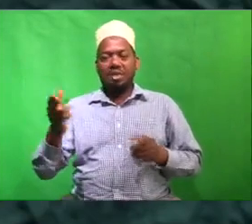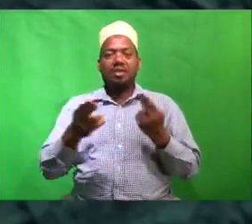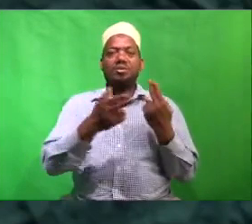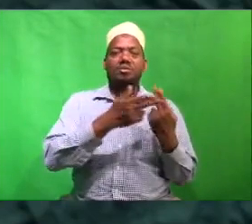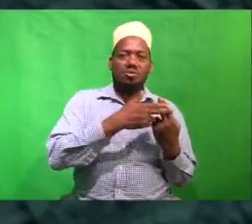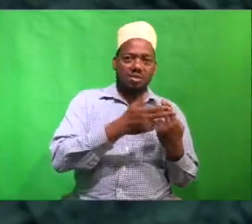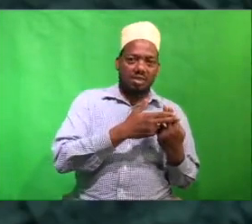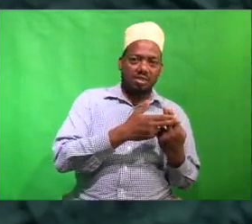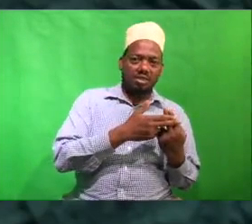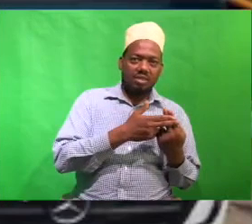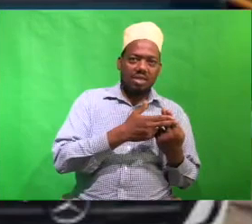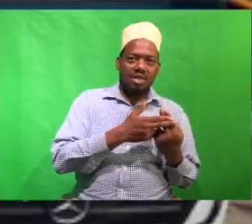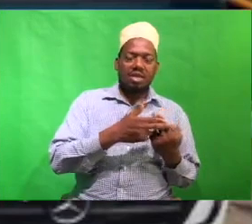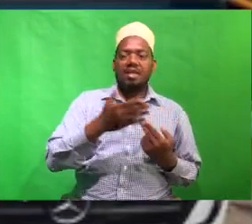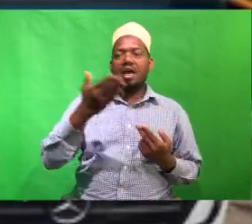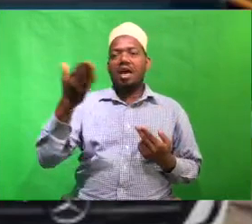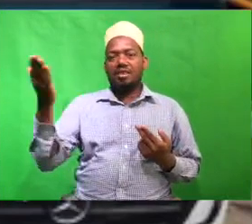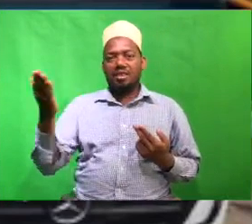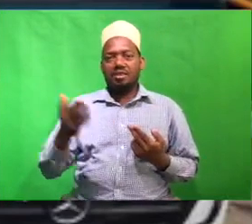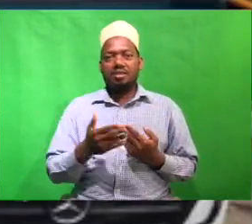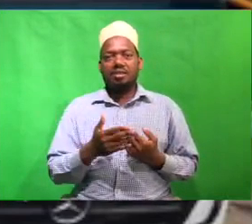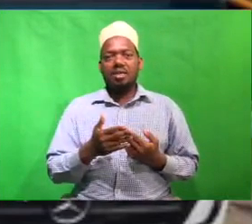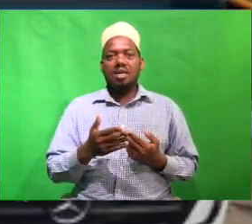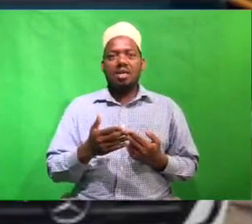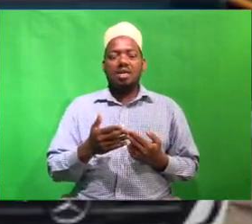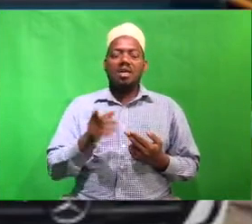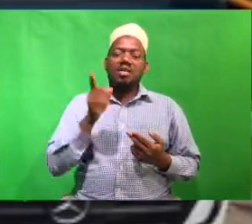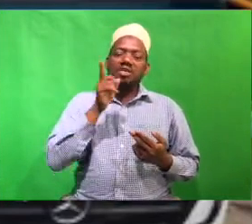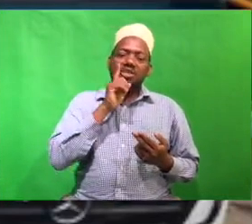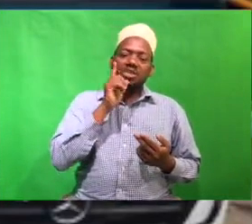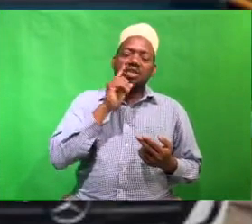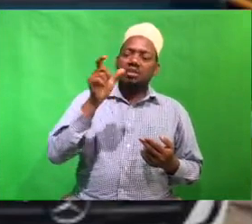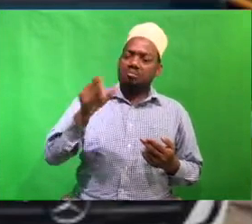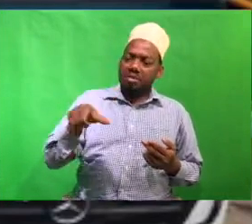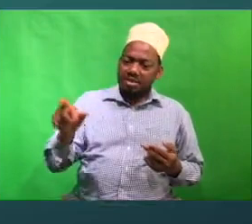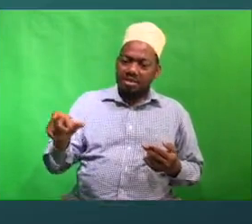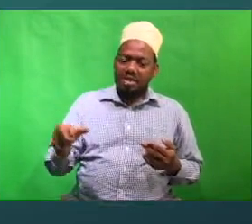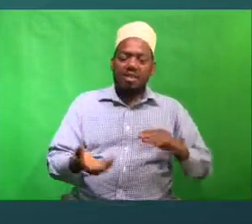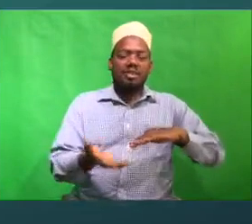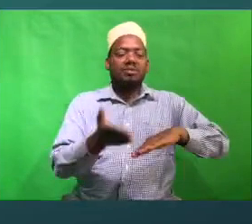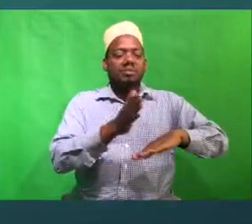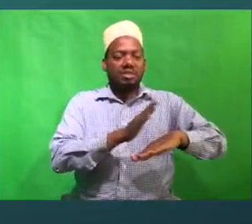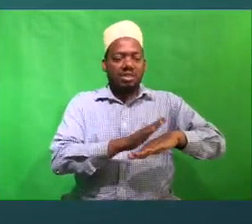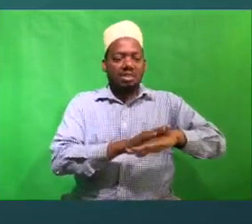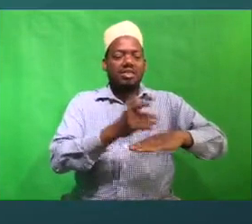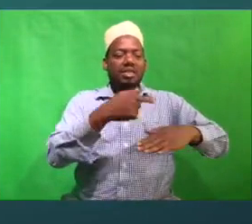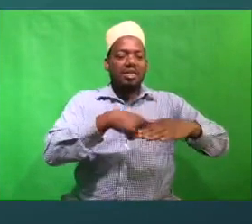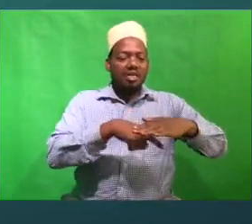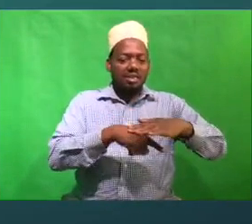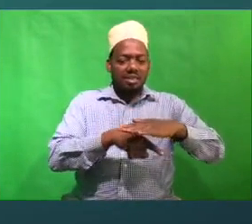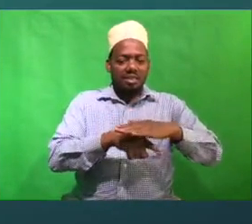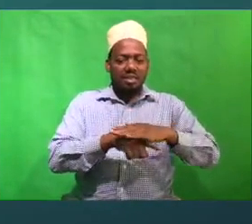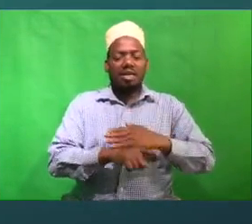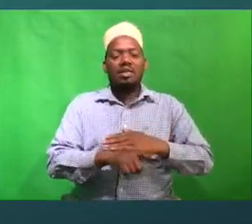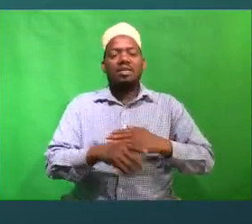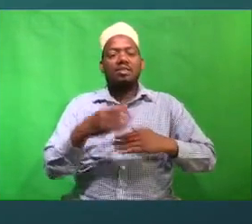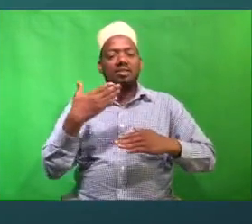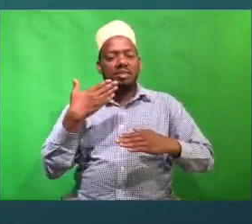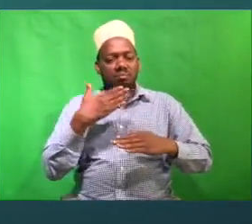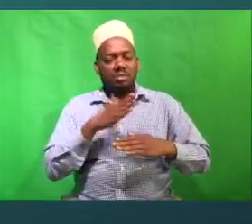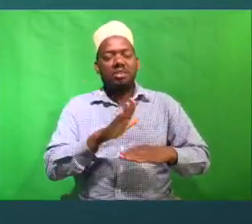and we have drivers, and we have others. Each person can specialize in their specific